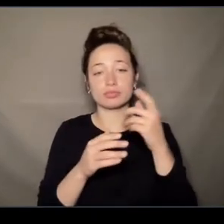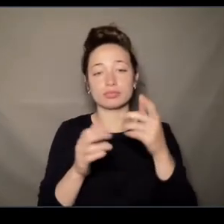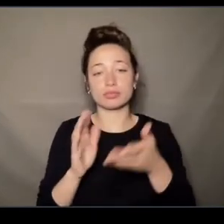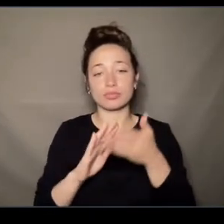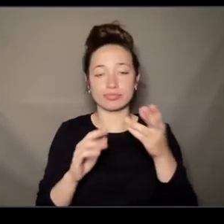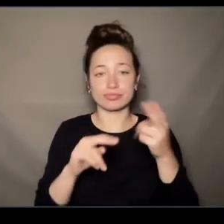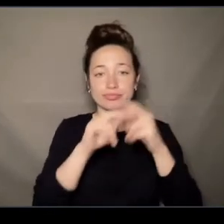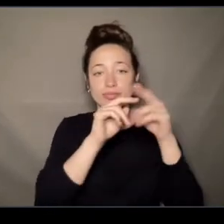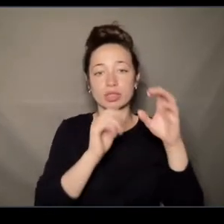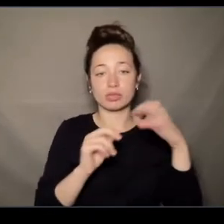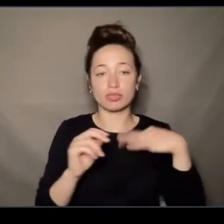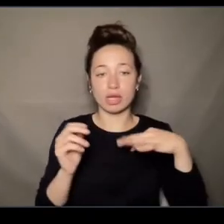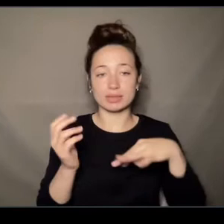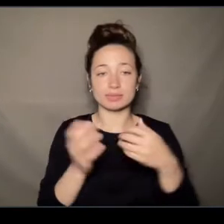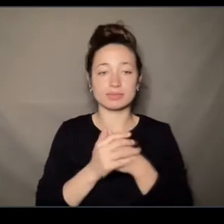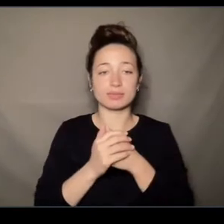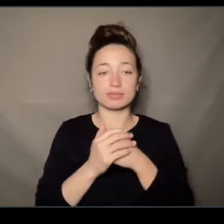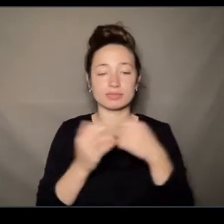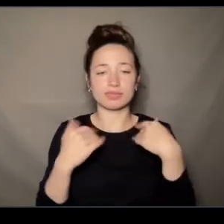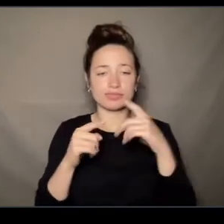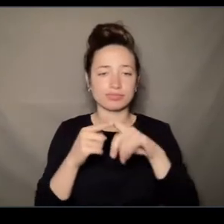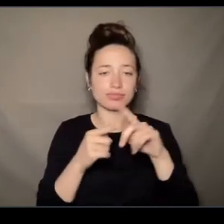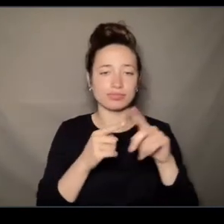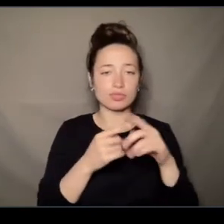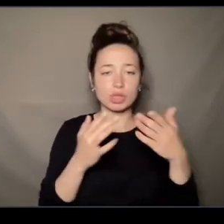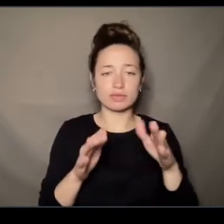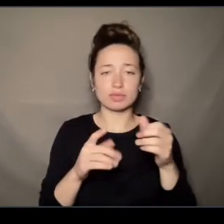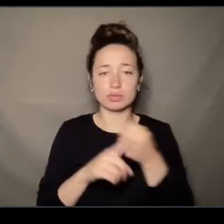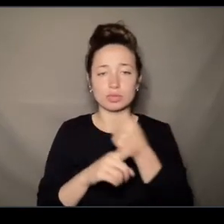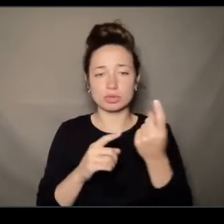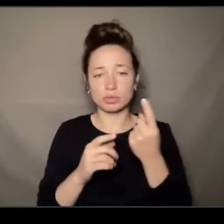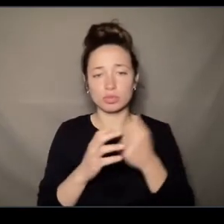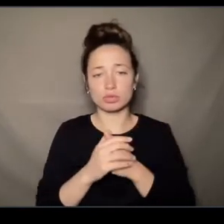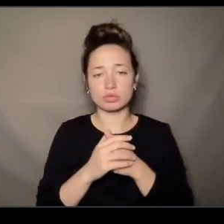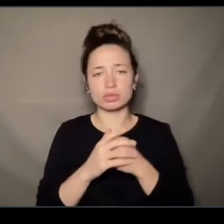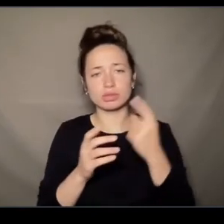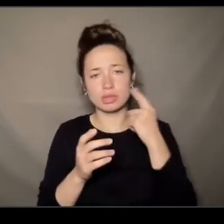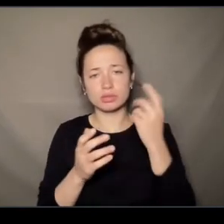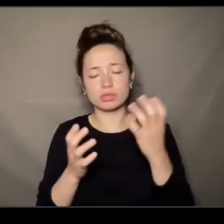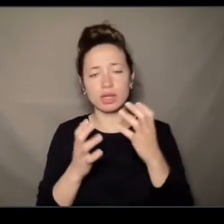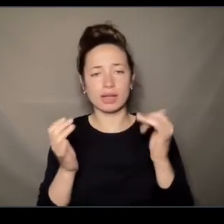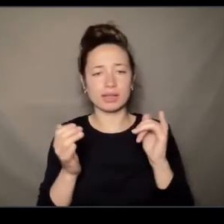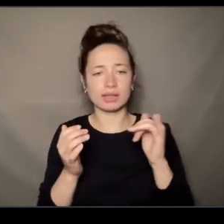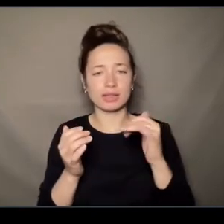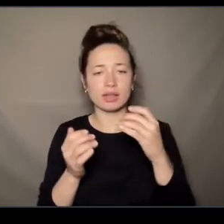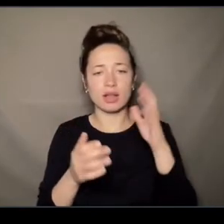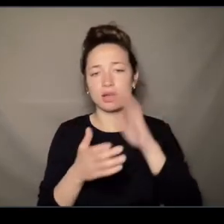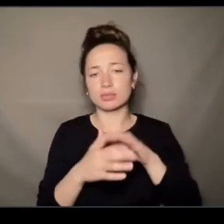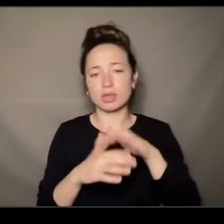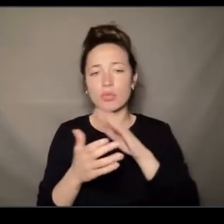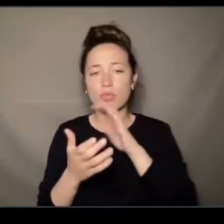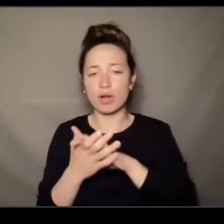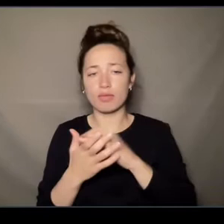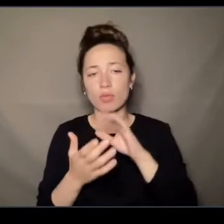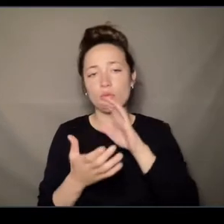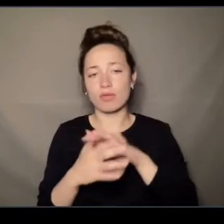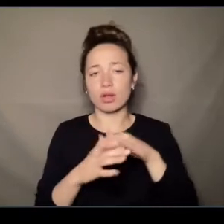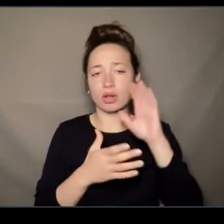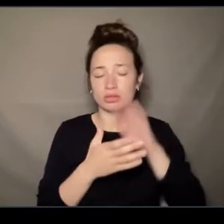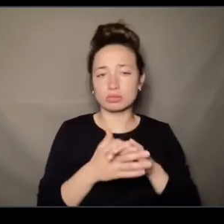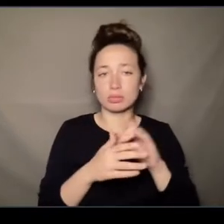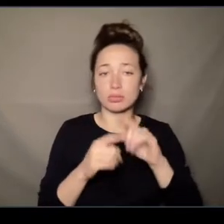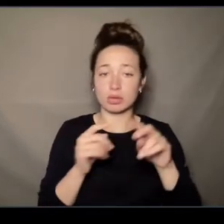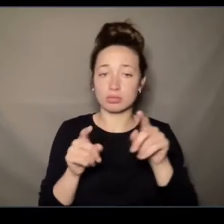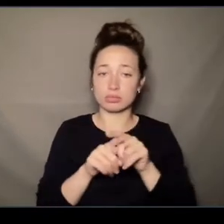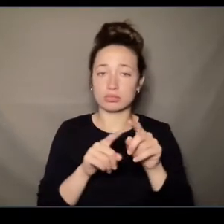are all ways of abusing someone. Yeah, and that a lot sounds like husband on wife or wife on